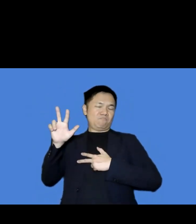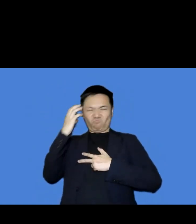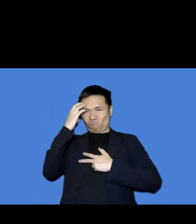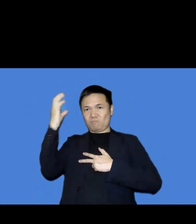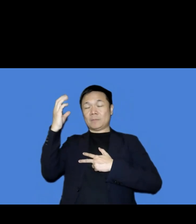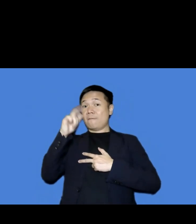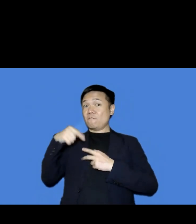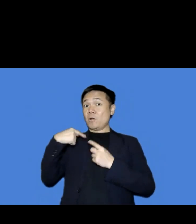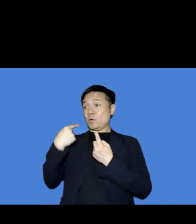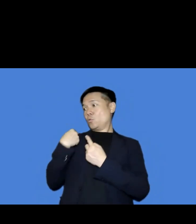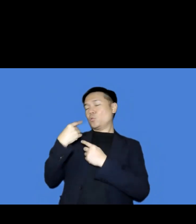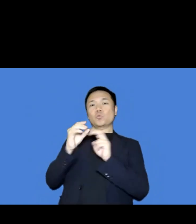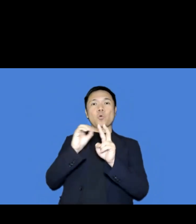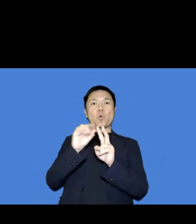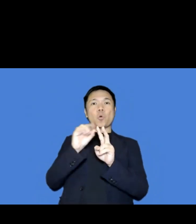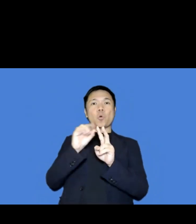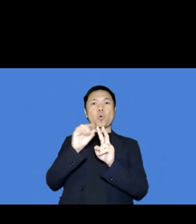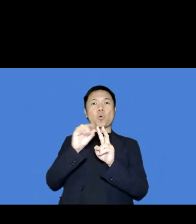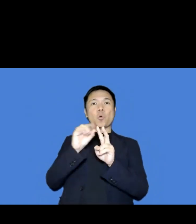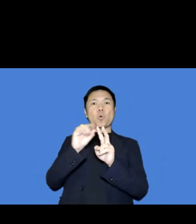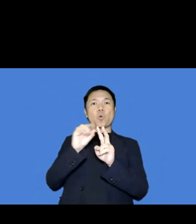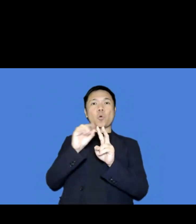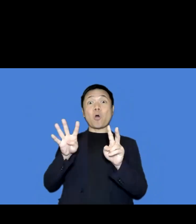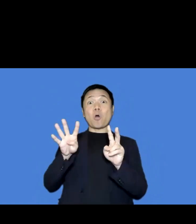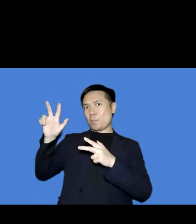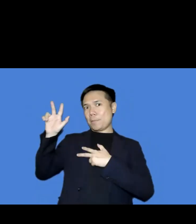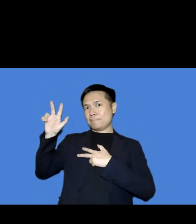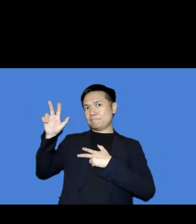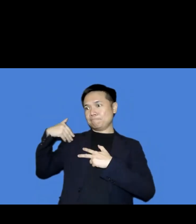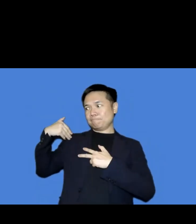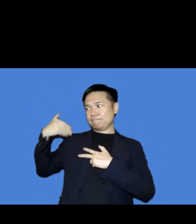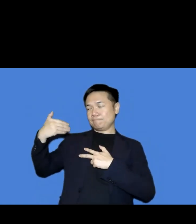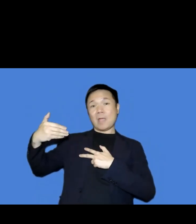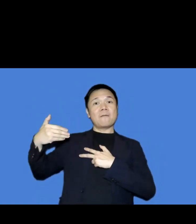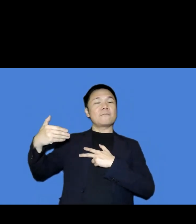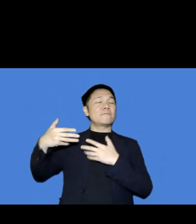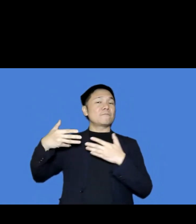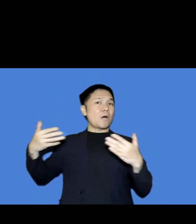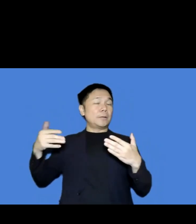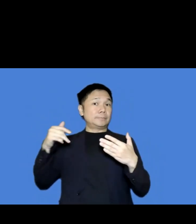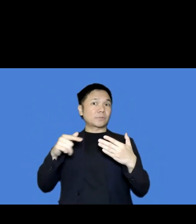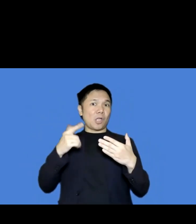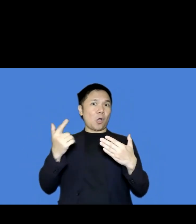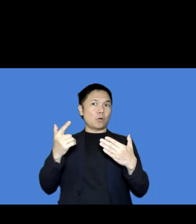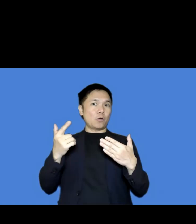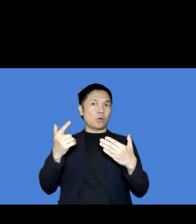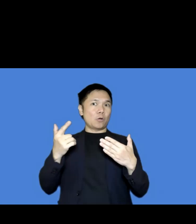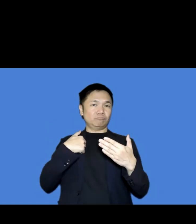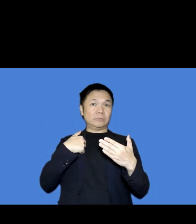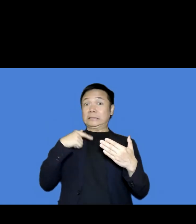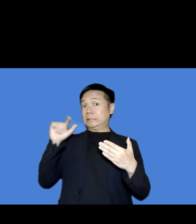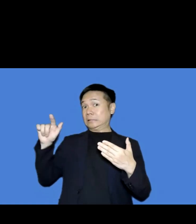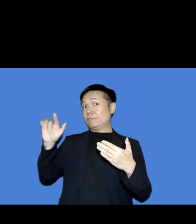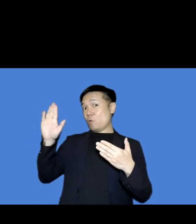1,418 commitments made from Nepal on concerns that are relevant to the country